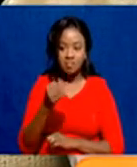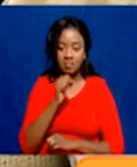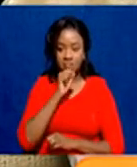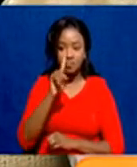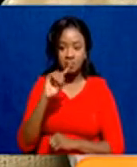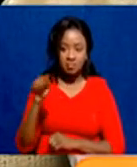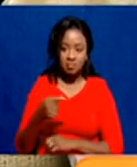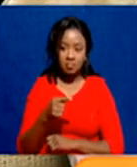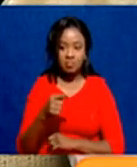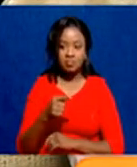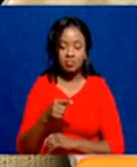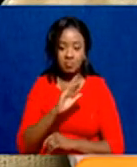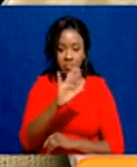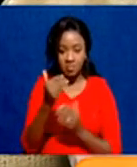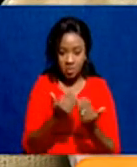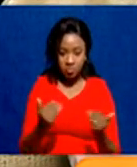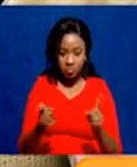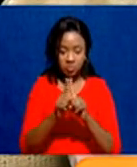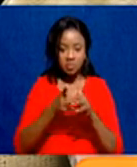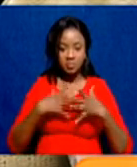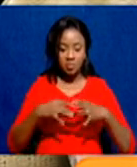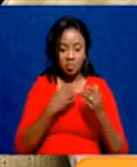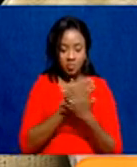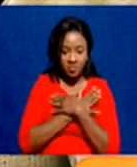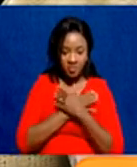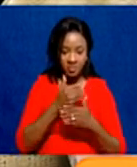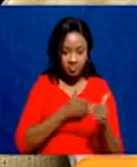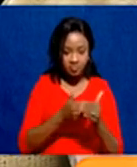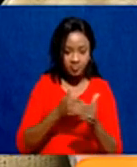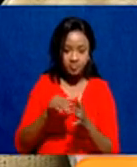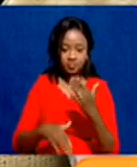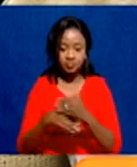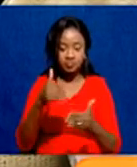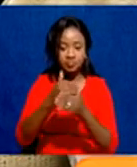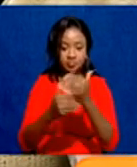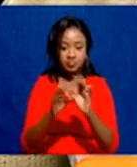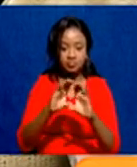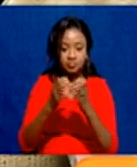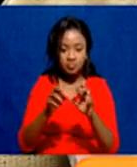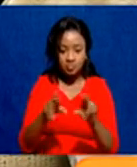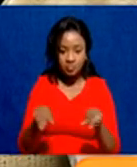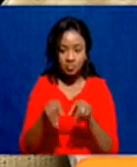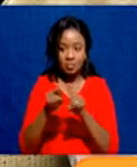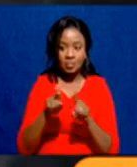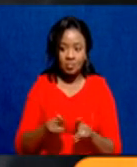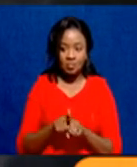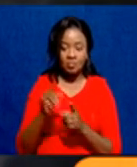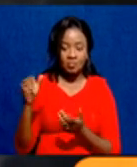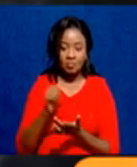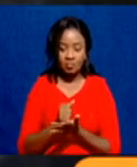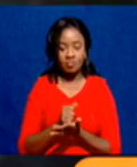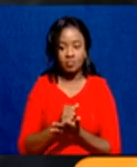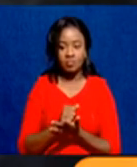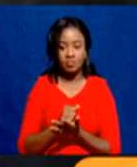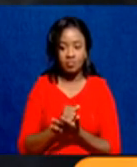51,351,000 shillings to his children and close associates for the construction of classrooms, event hosting and roadworks.